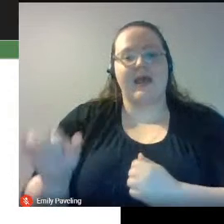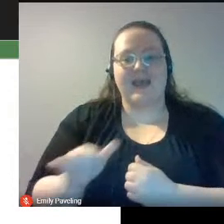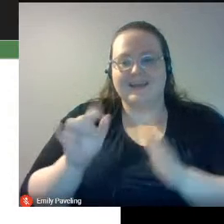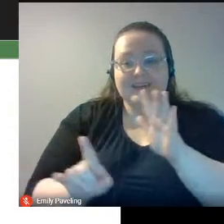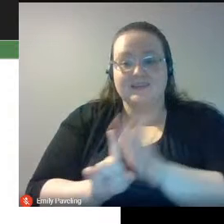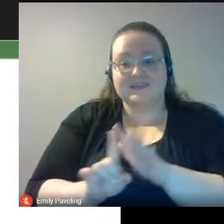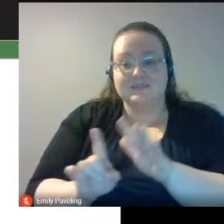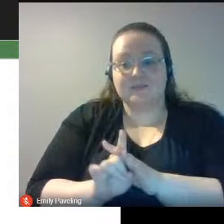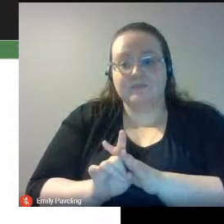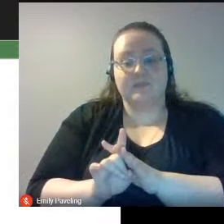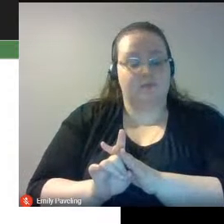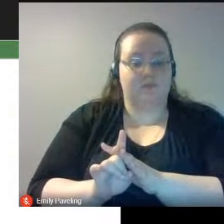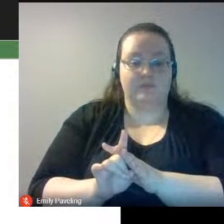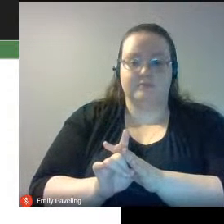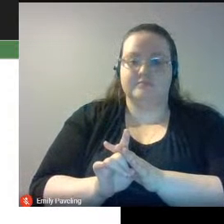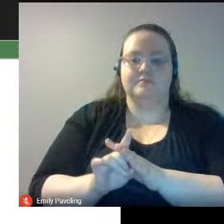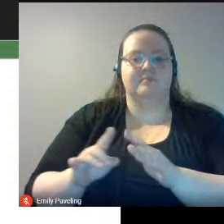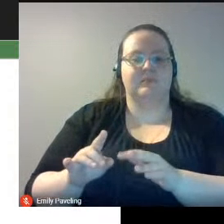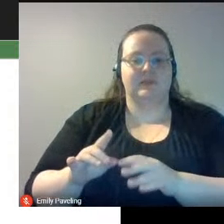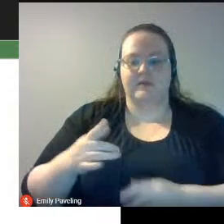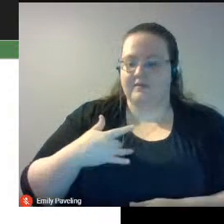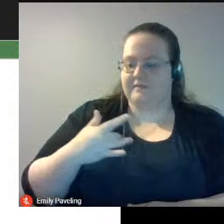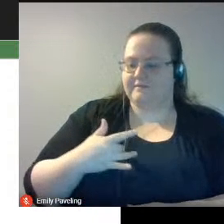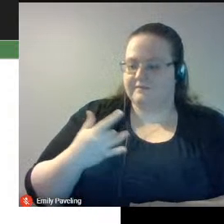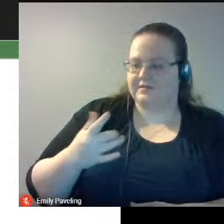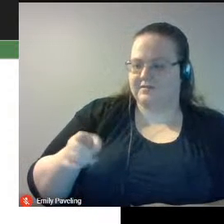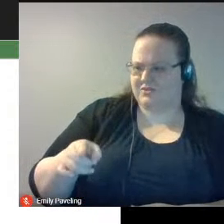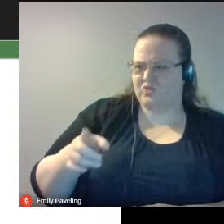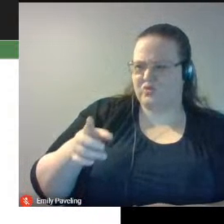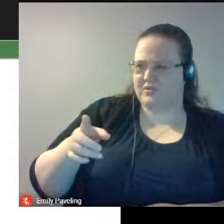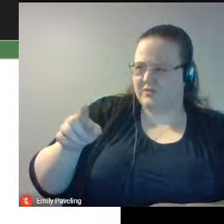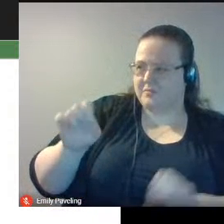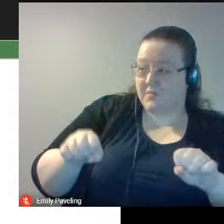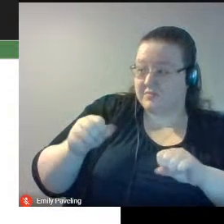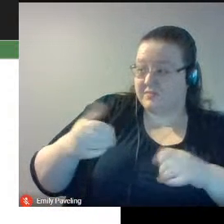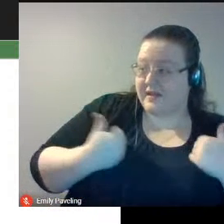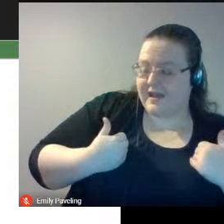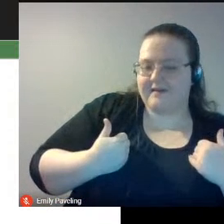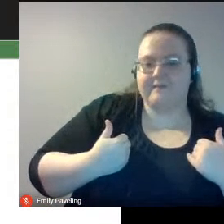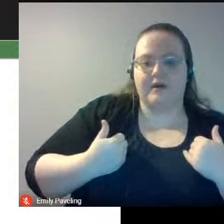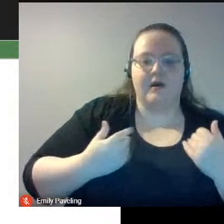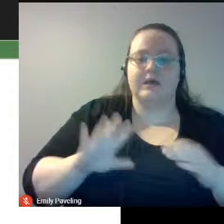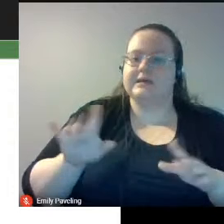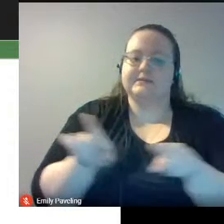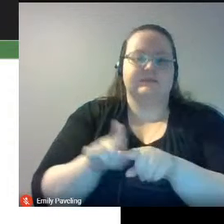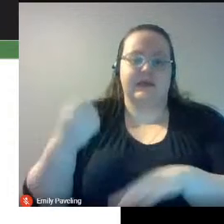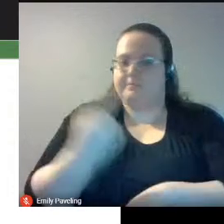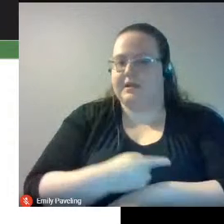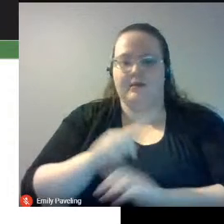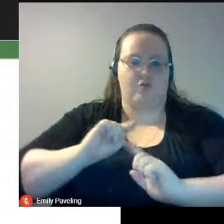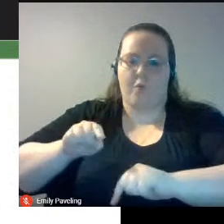are seen either the same day or within 24 hours. Some primary